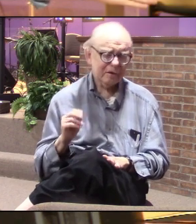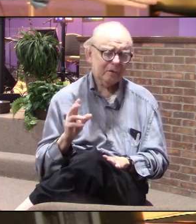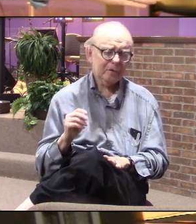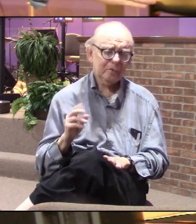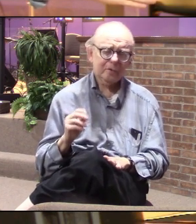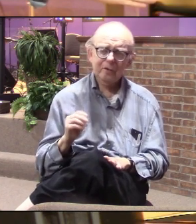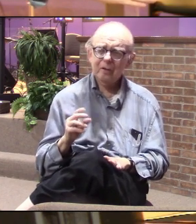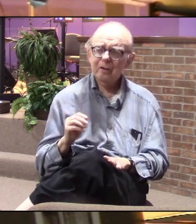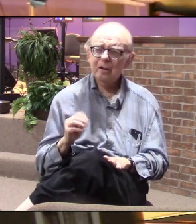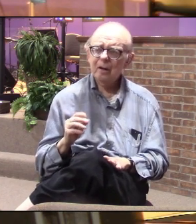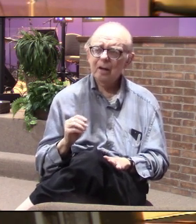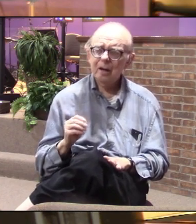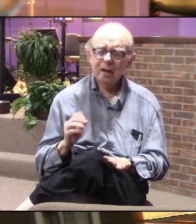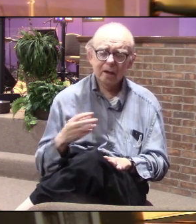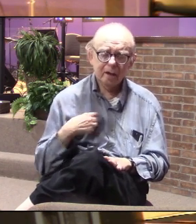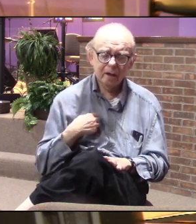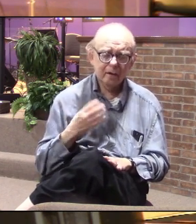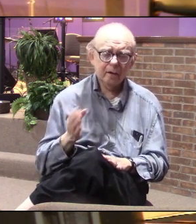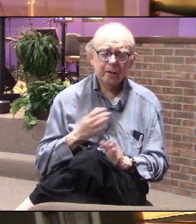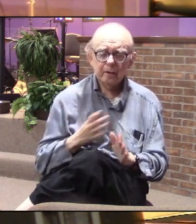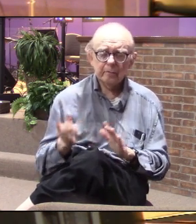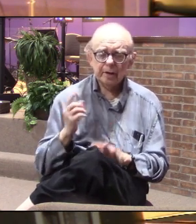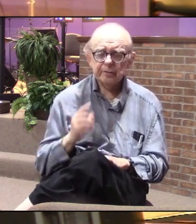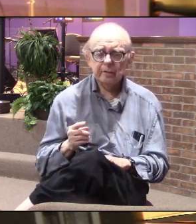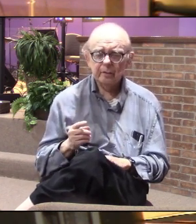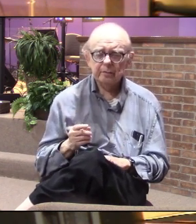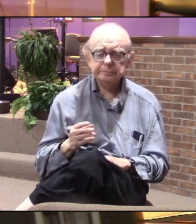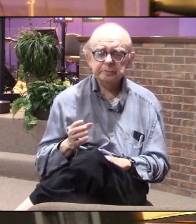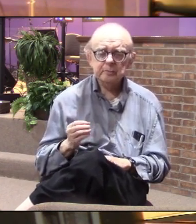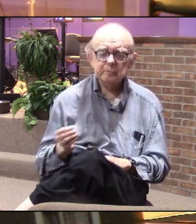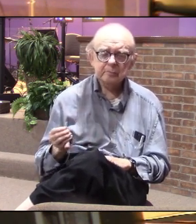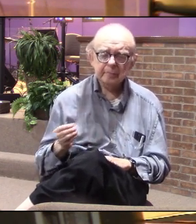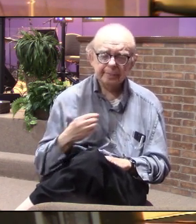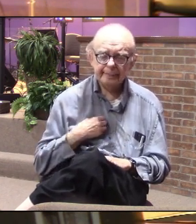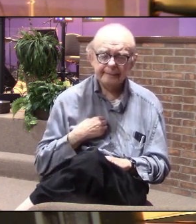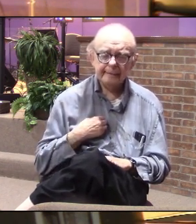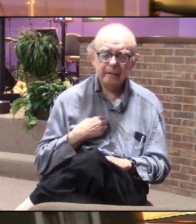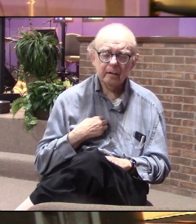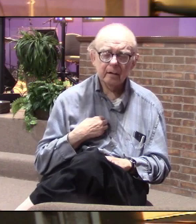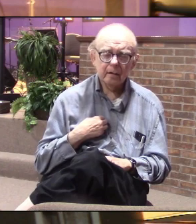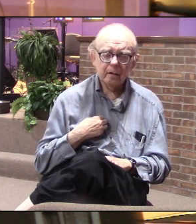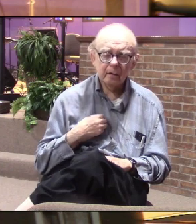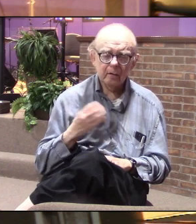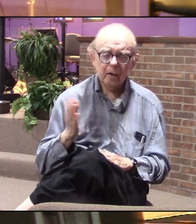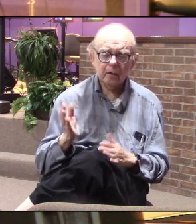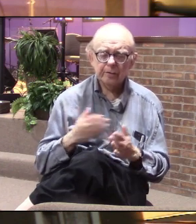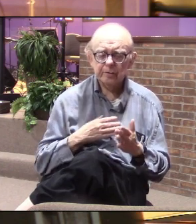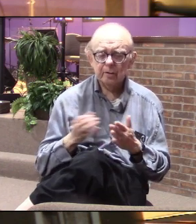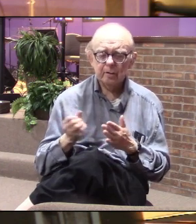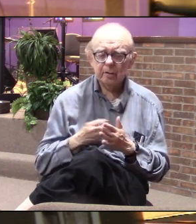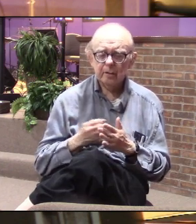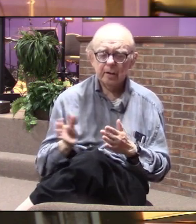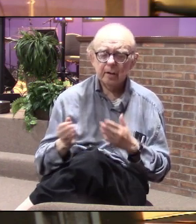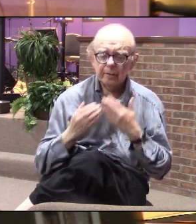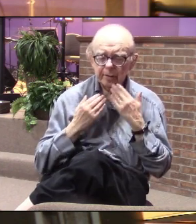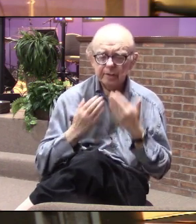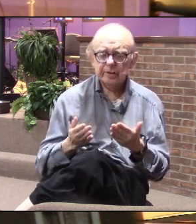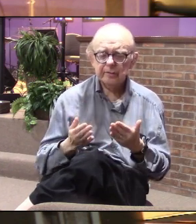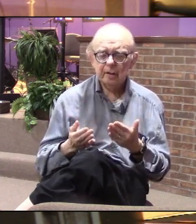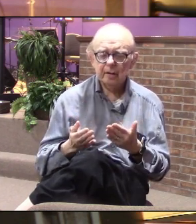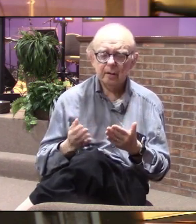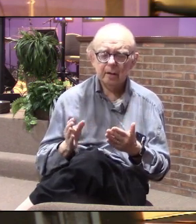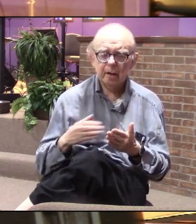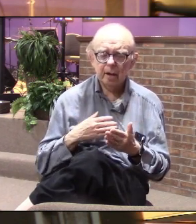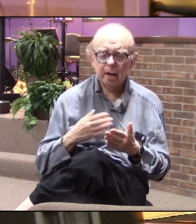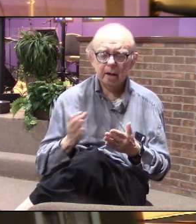No. I got plans for you. He says, I will sing a song of thanksgiving. I